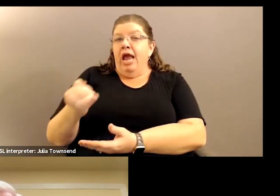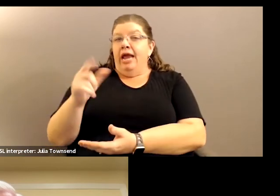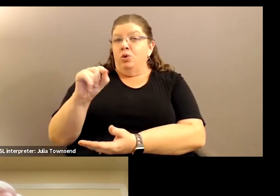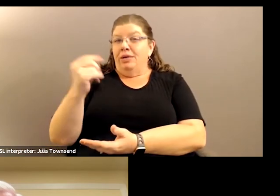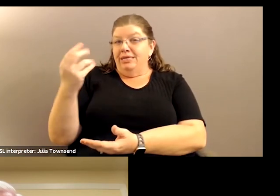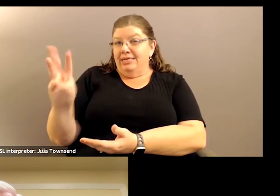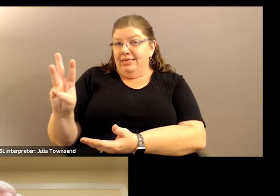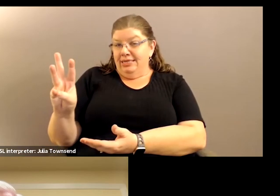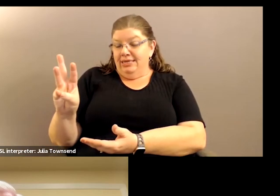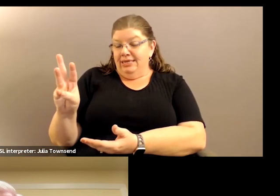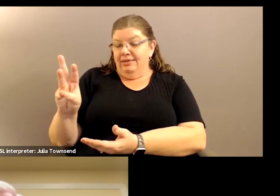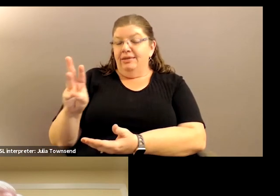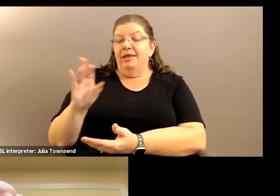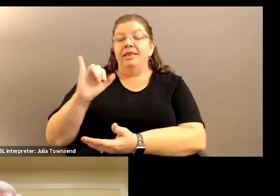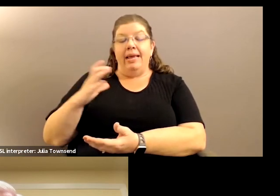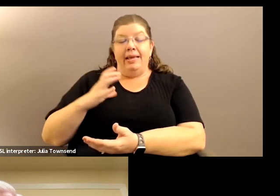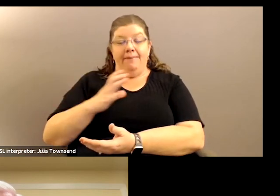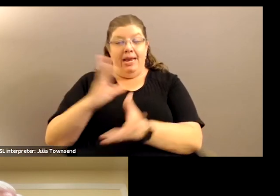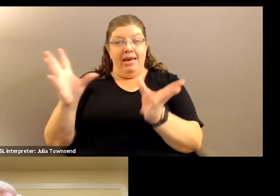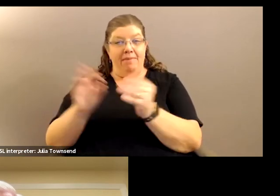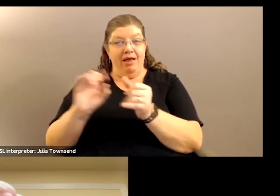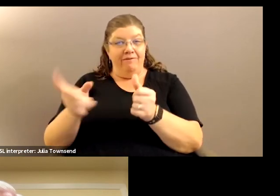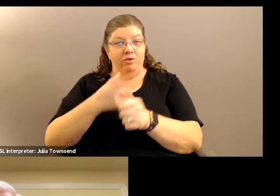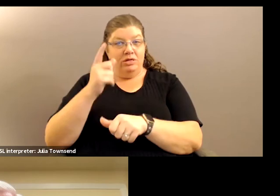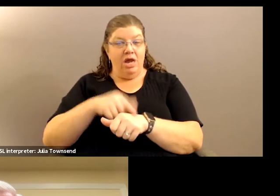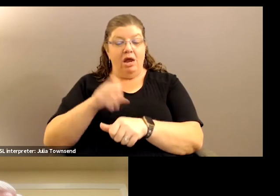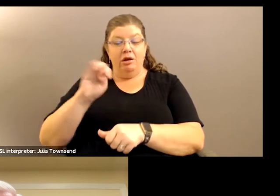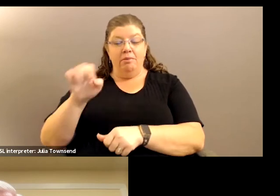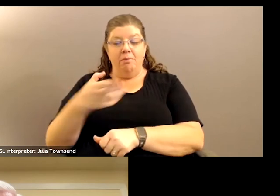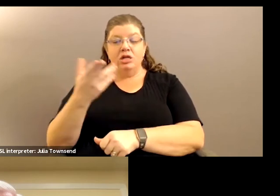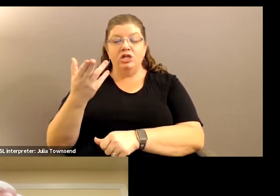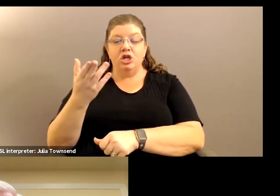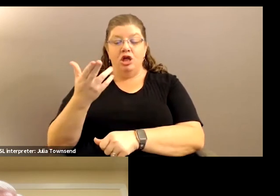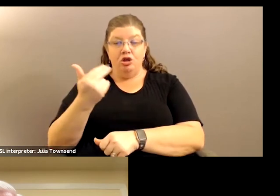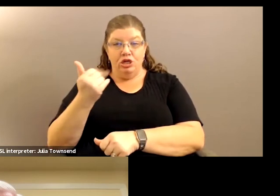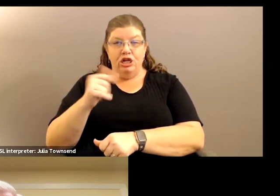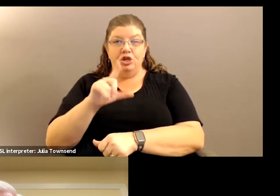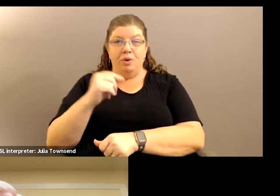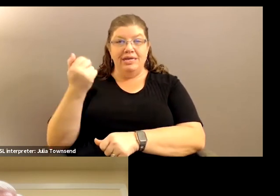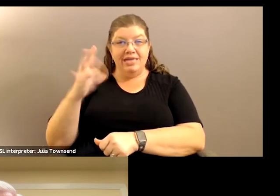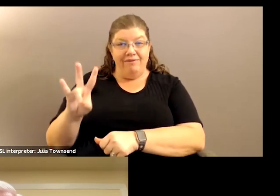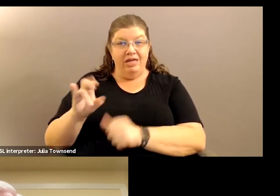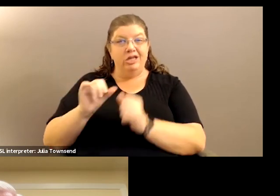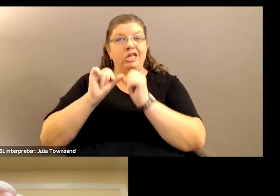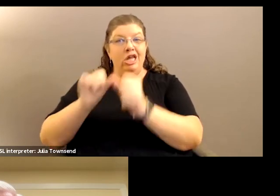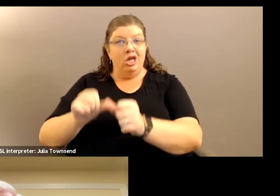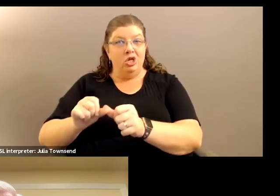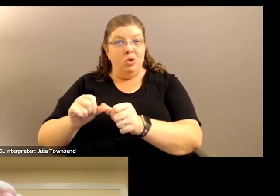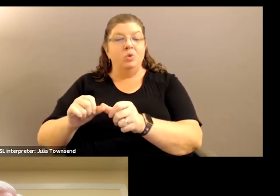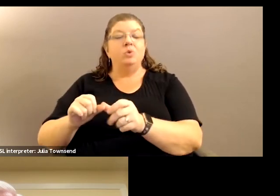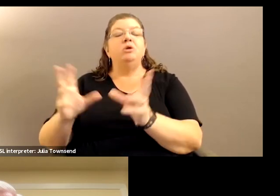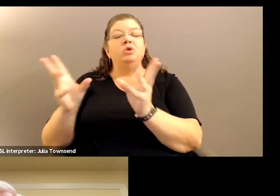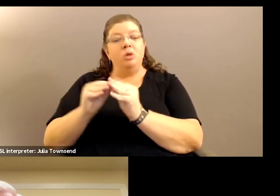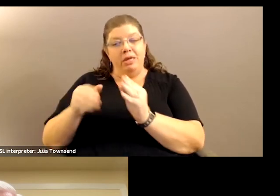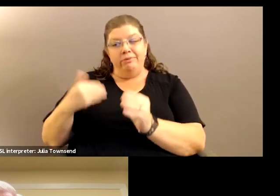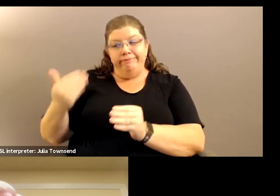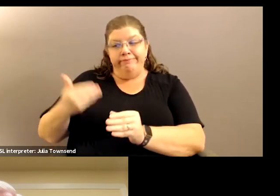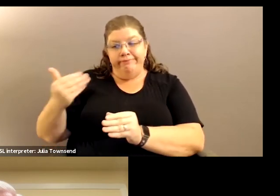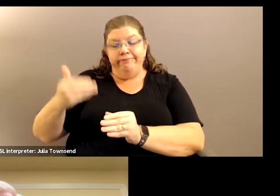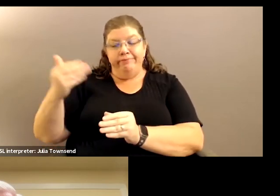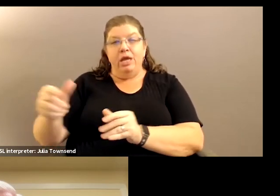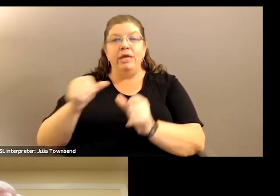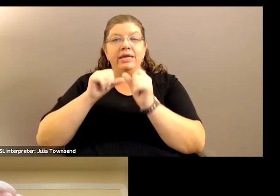the cboc met for the first time on march 13 2017 and has continued to meet receiving updates